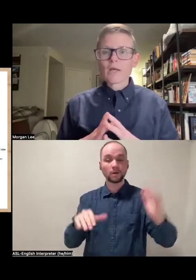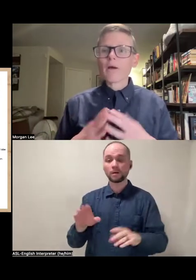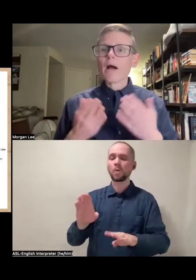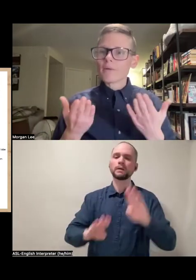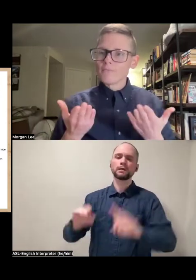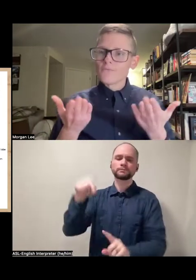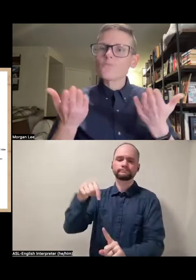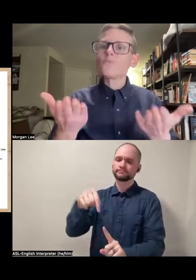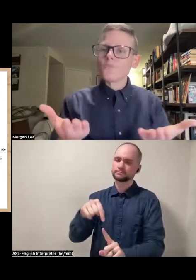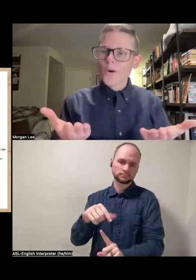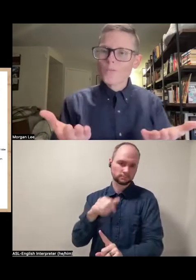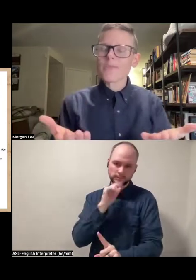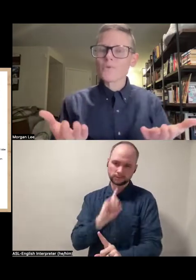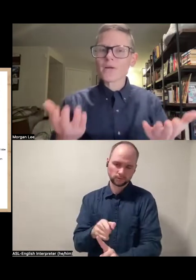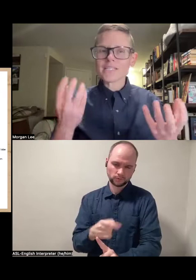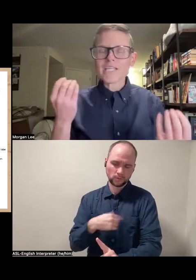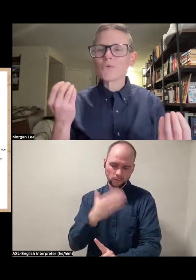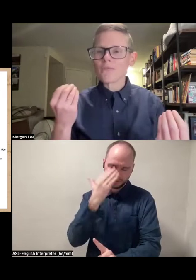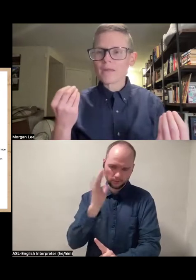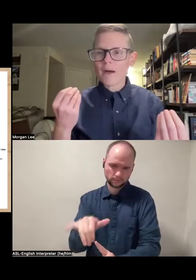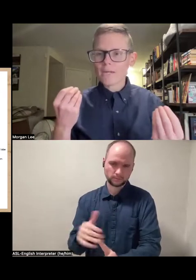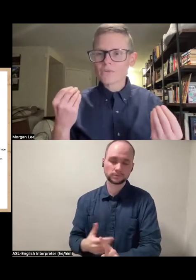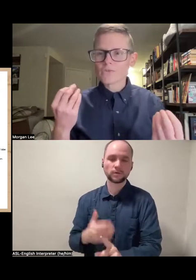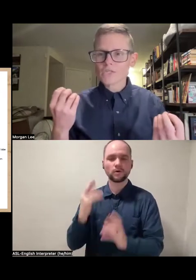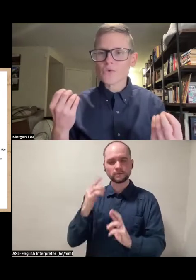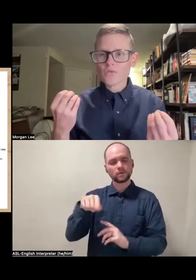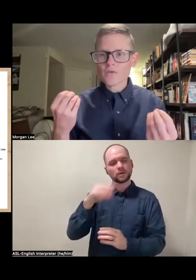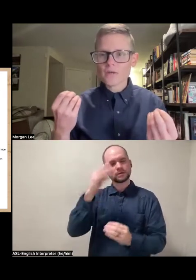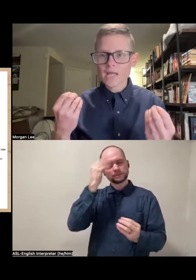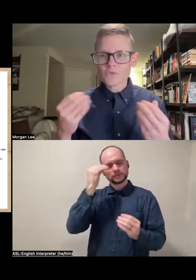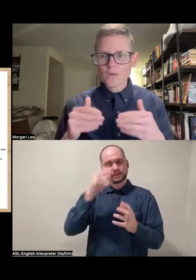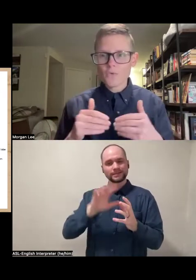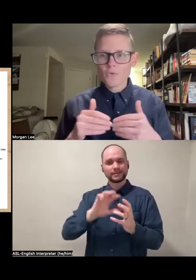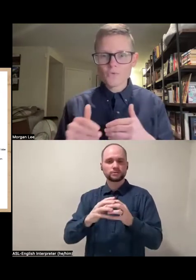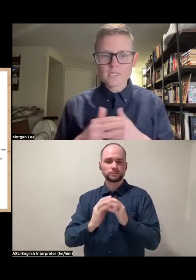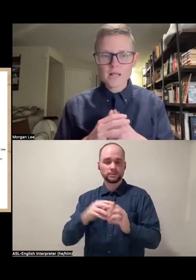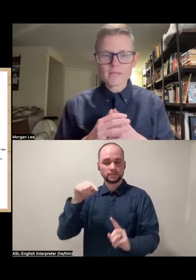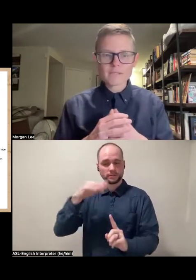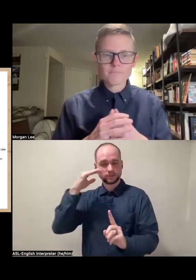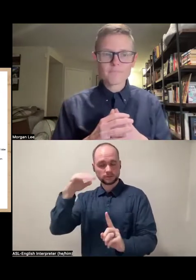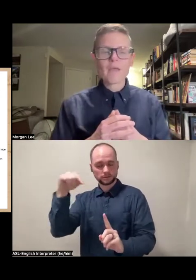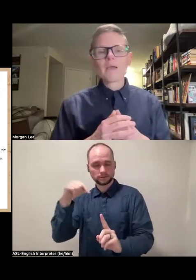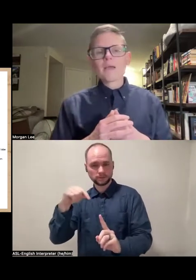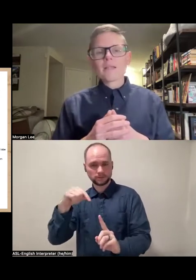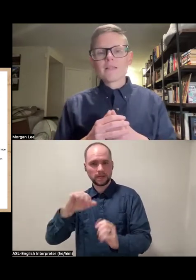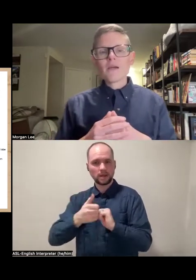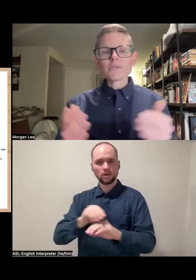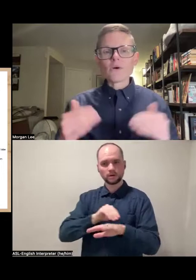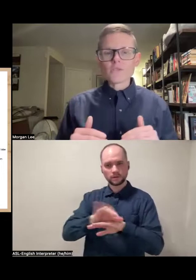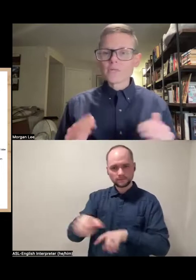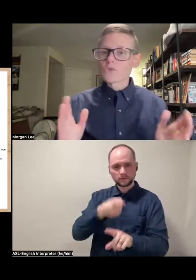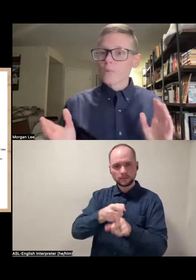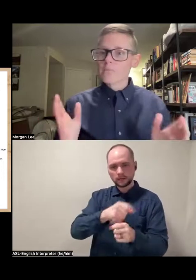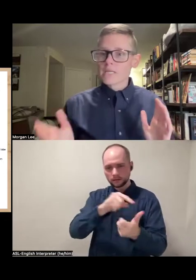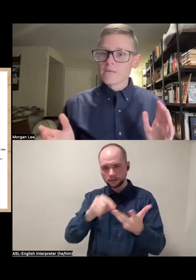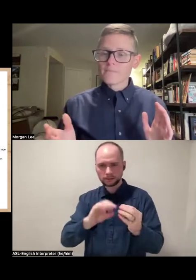So I hope that you will continue to think about intersectional theory as we go through these slides. There is